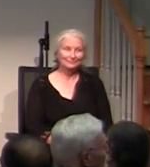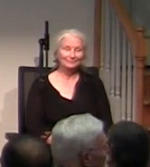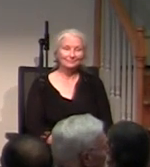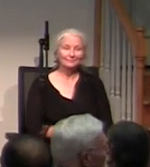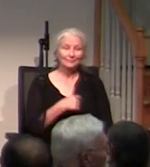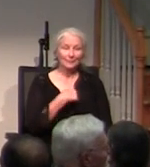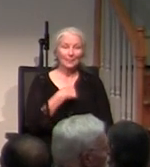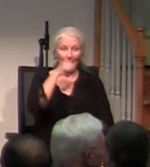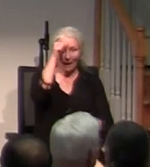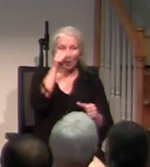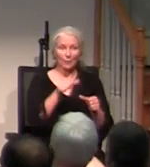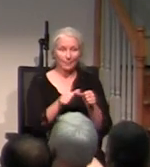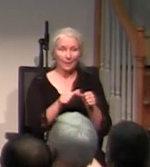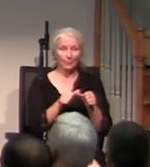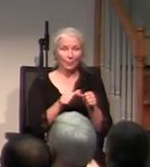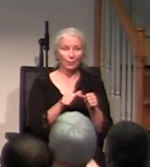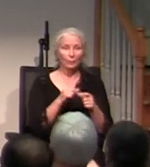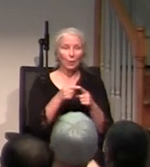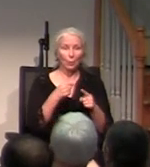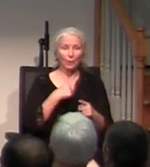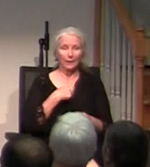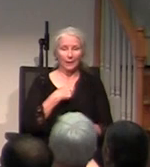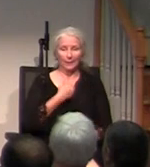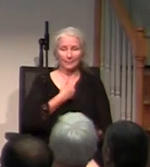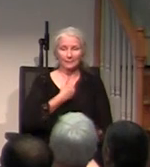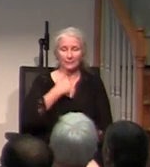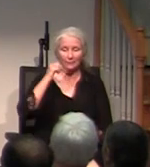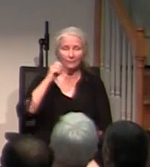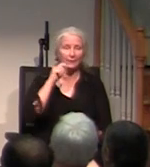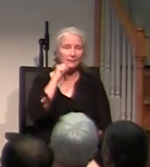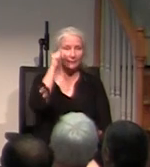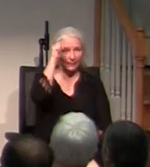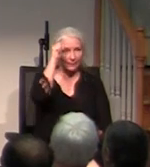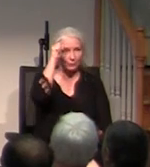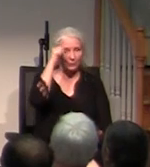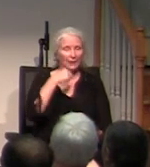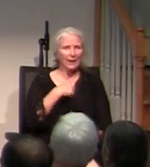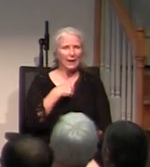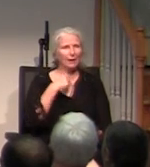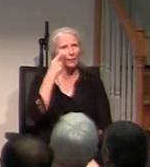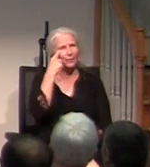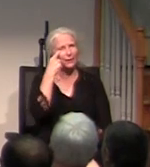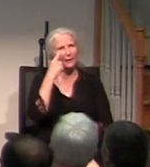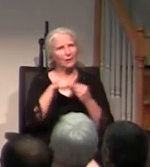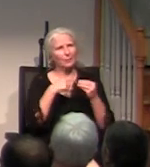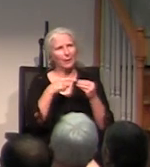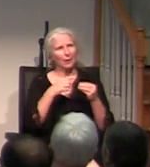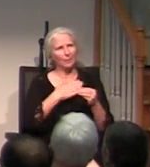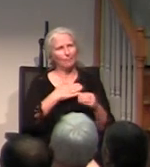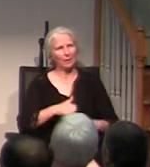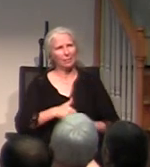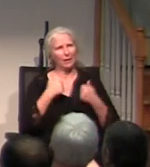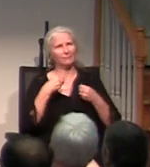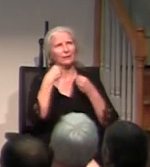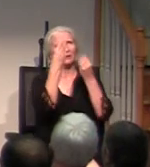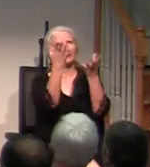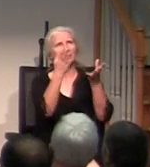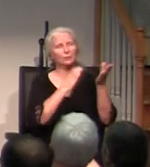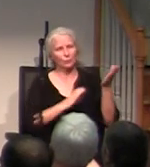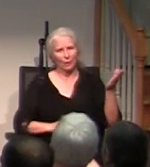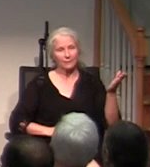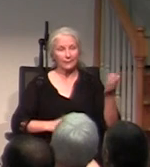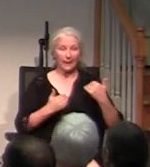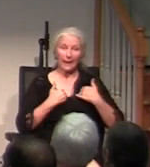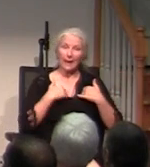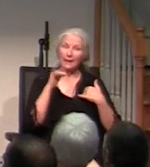I remember when I was a teenager and thinking about giving my life to Christ, that I had that same feeling.